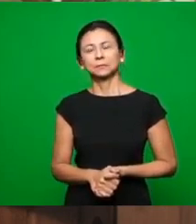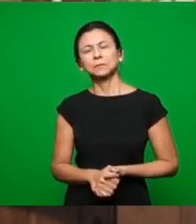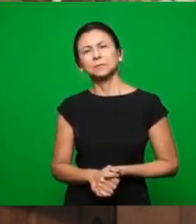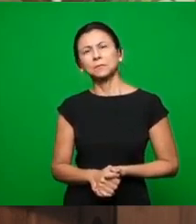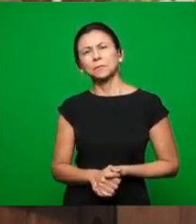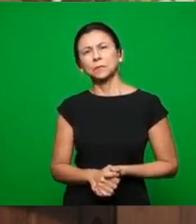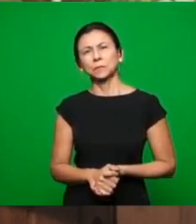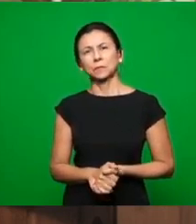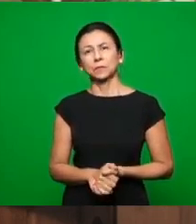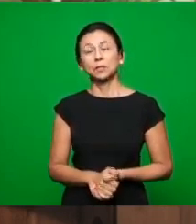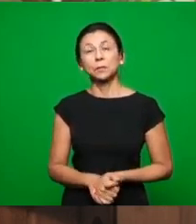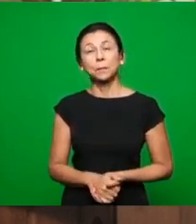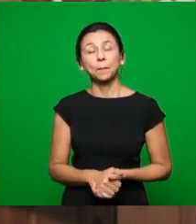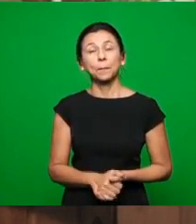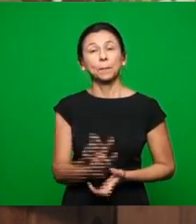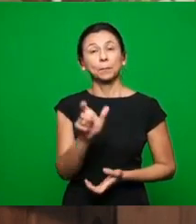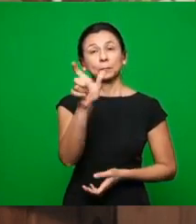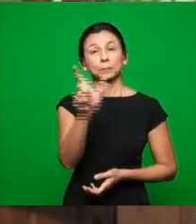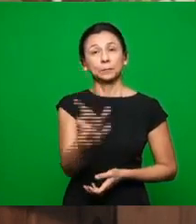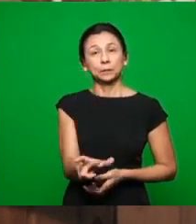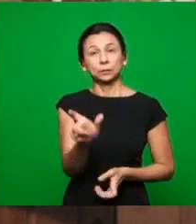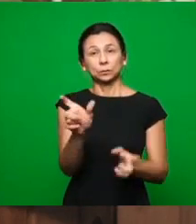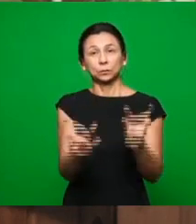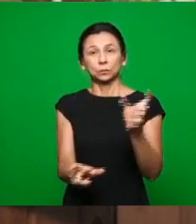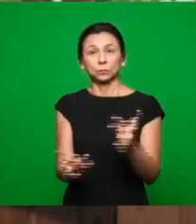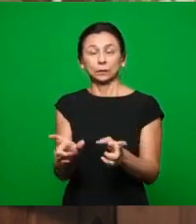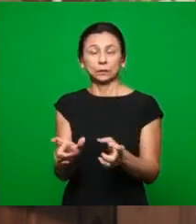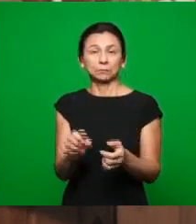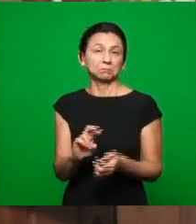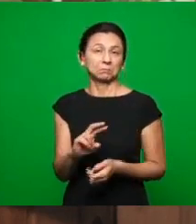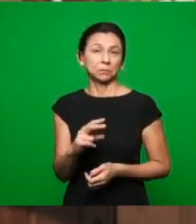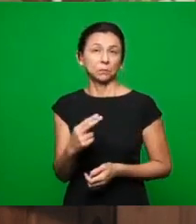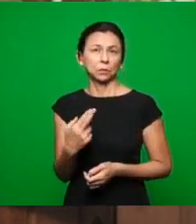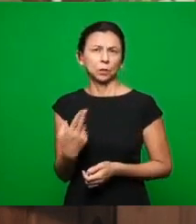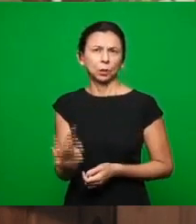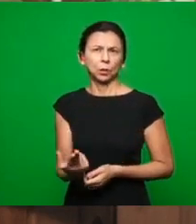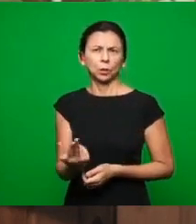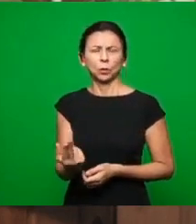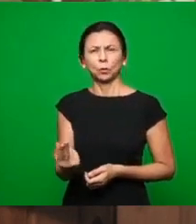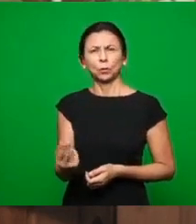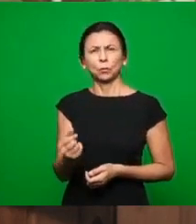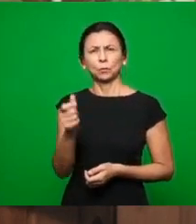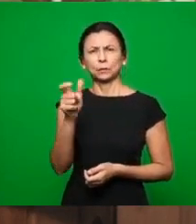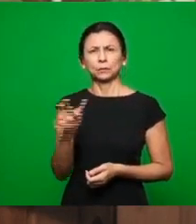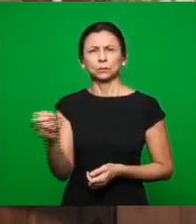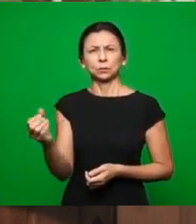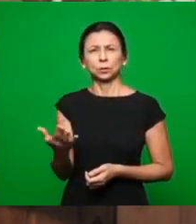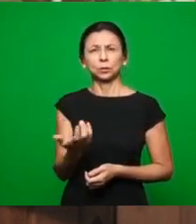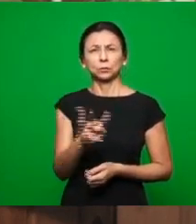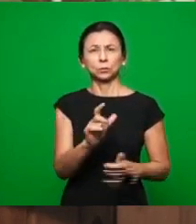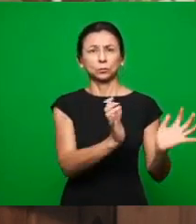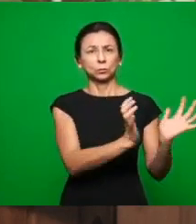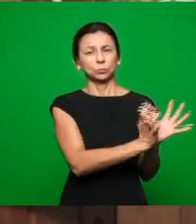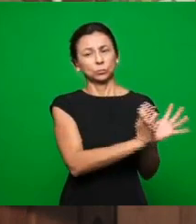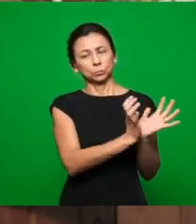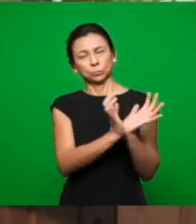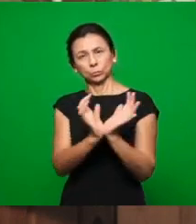the greatest majority of conversions or of the understanding of new brethren that come from